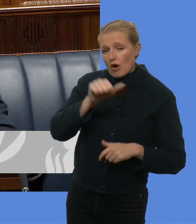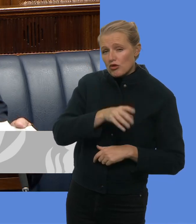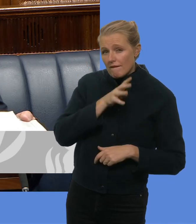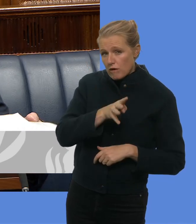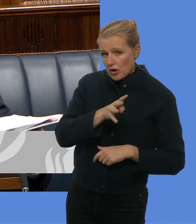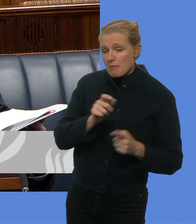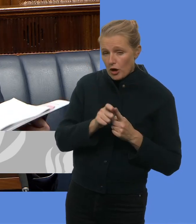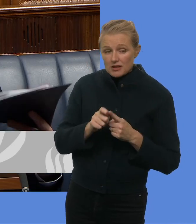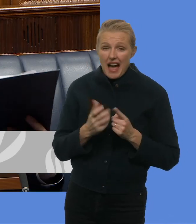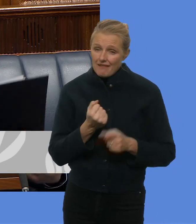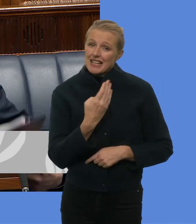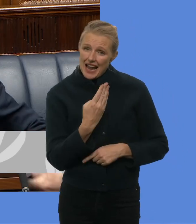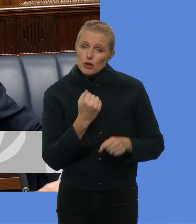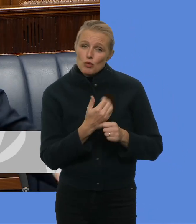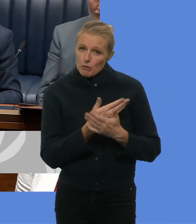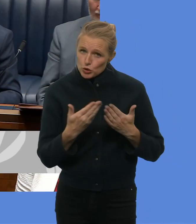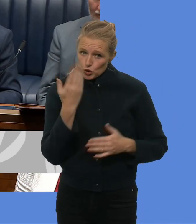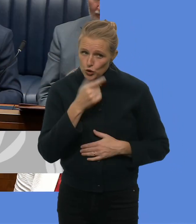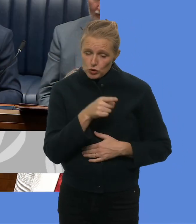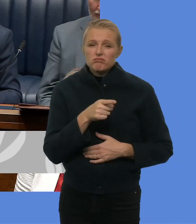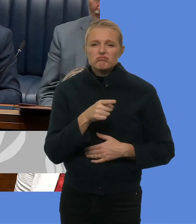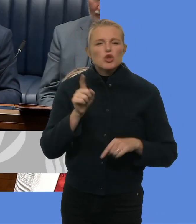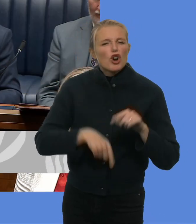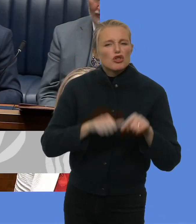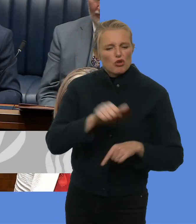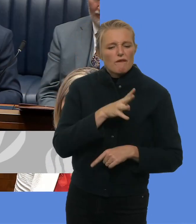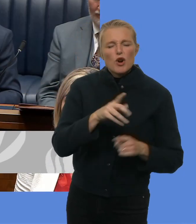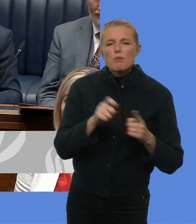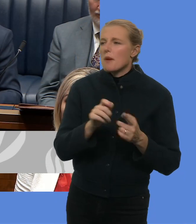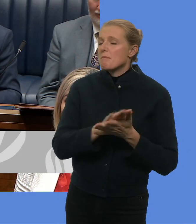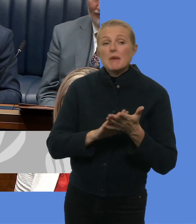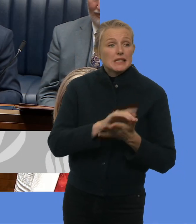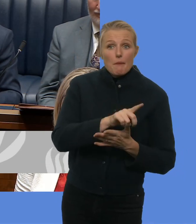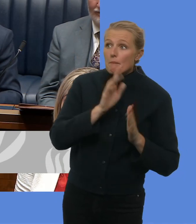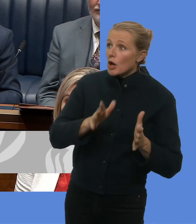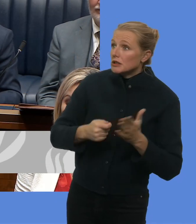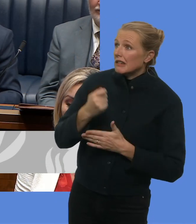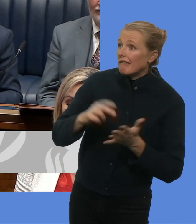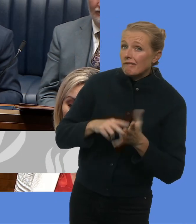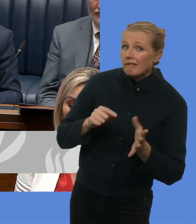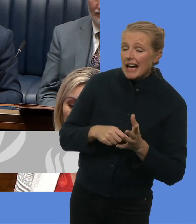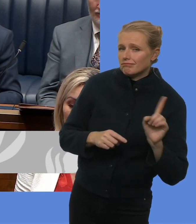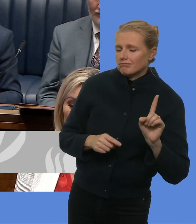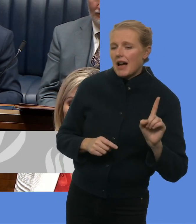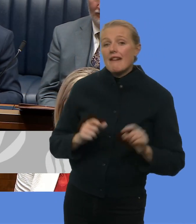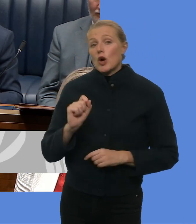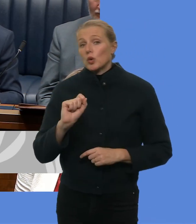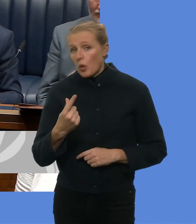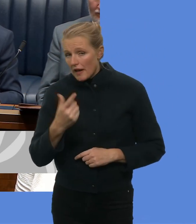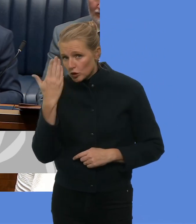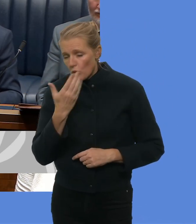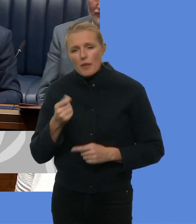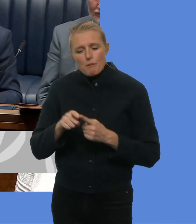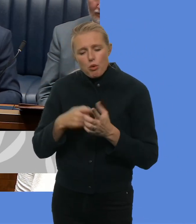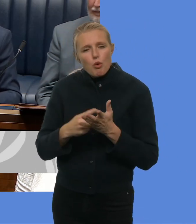capital fee, and they're not going to be in scope of this legislation. There are a further 12 schools with preps or boarding departments